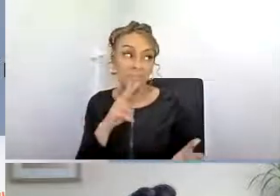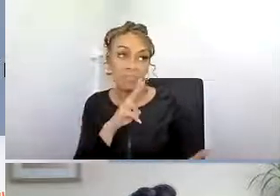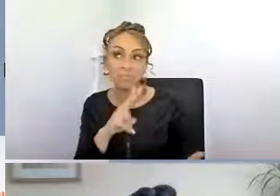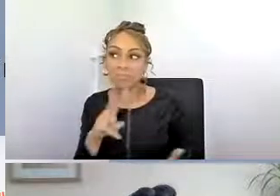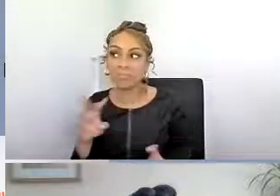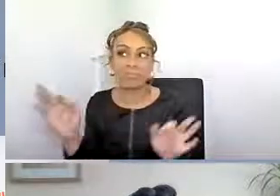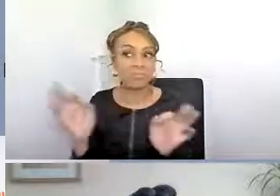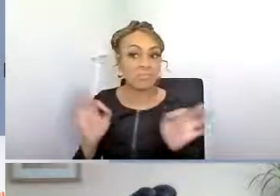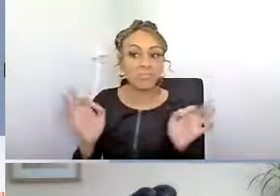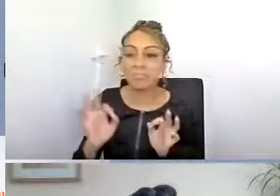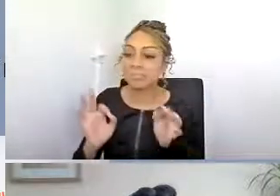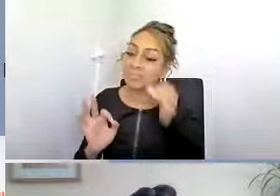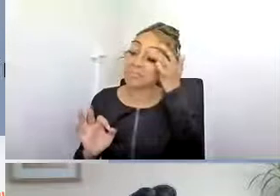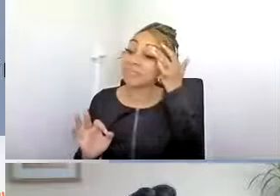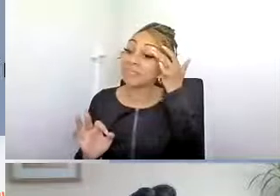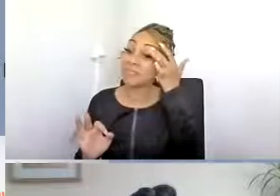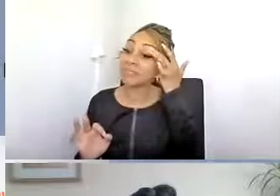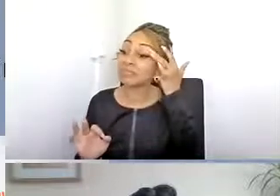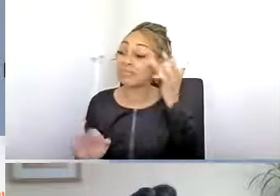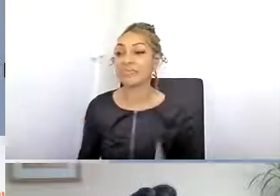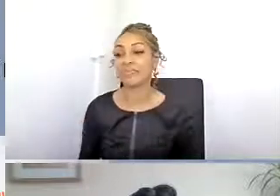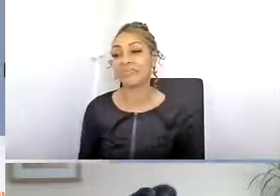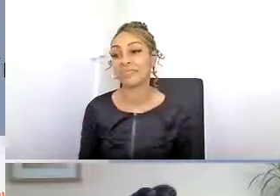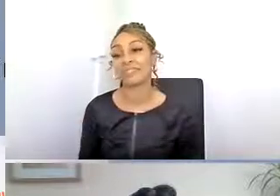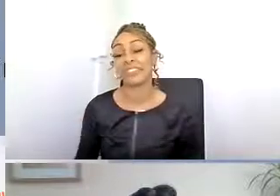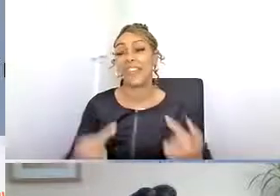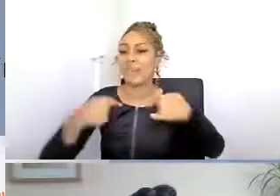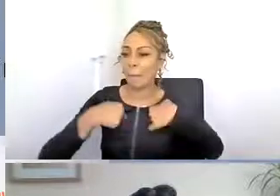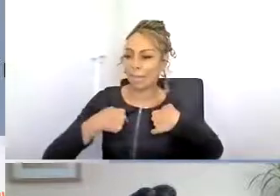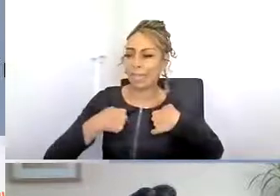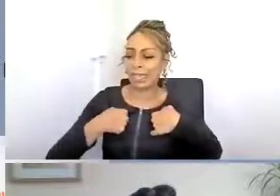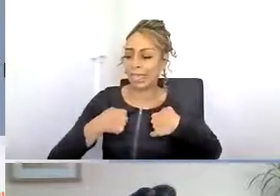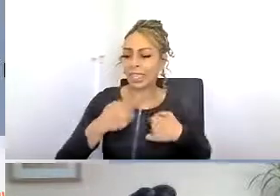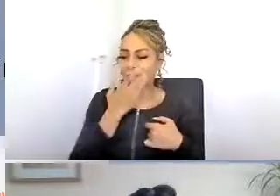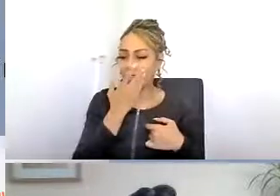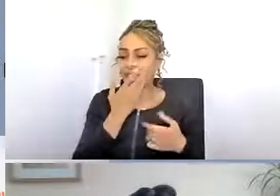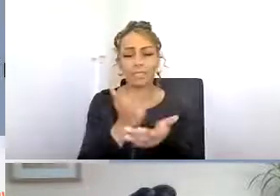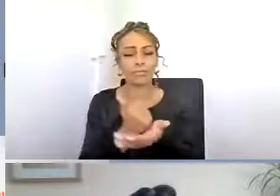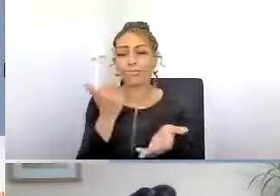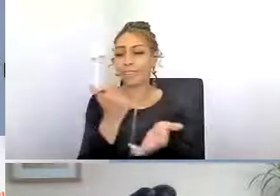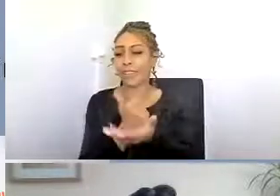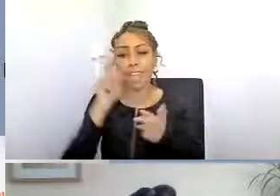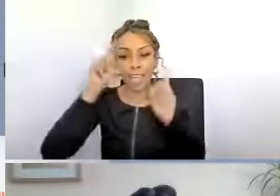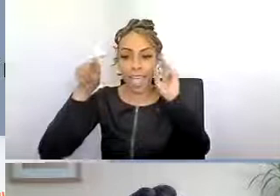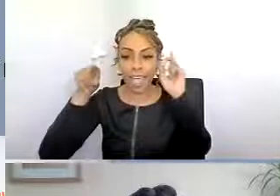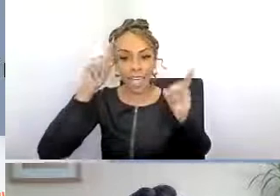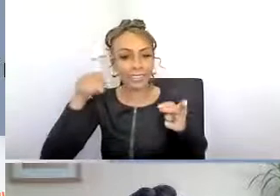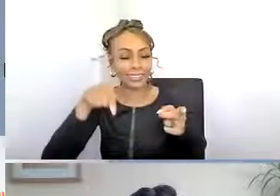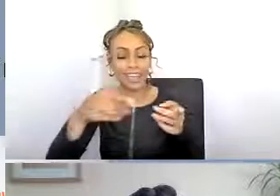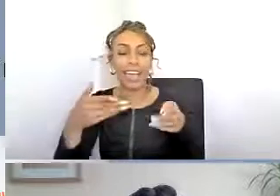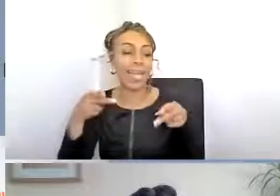anything. And I just for me, I thought it was a brilliant idea and a way in